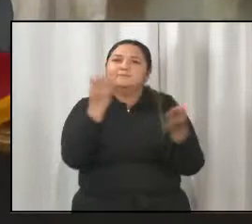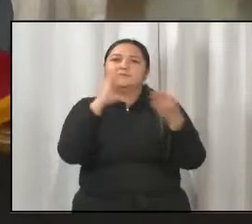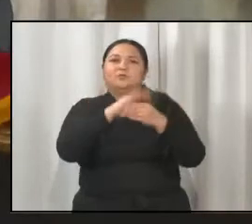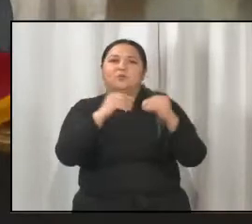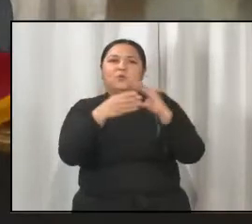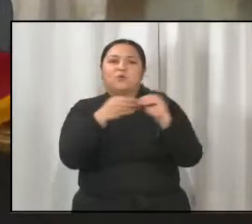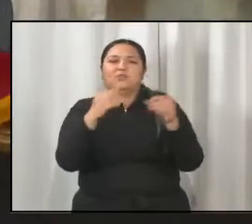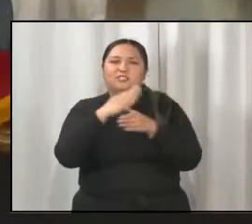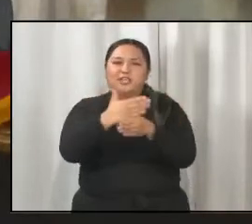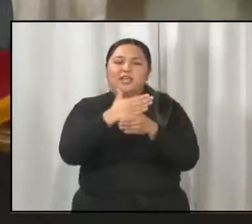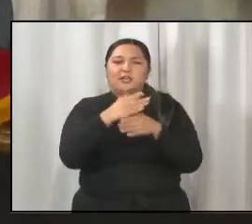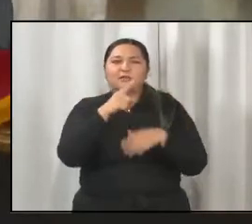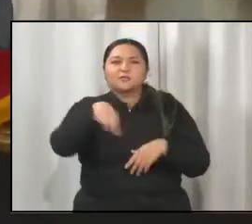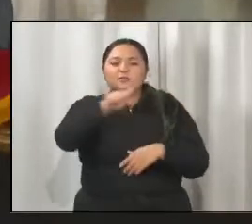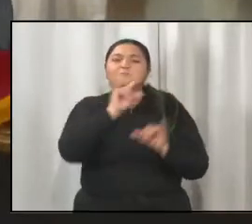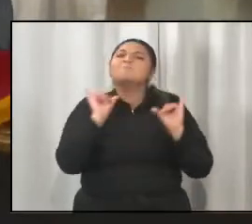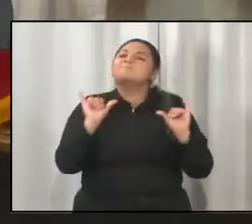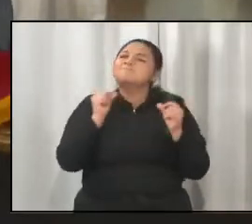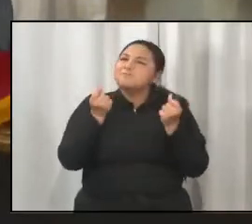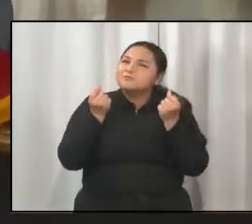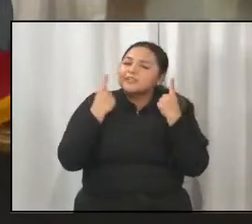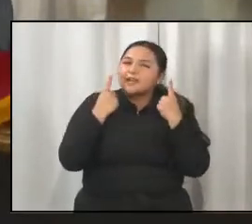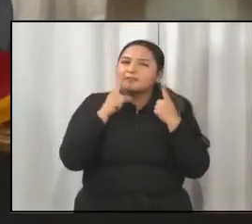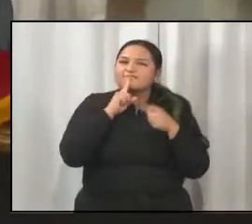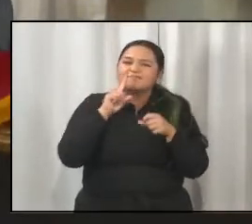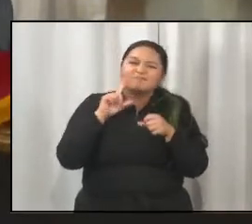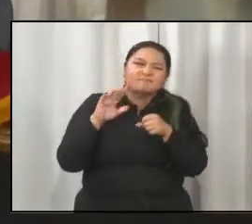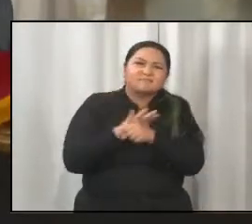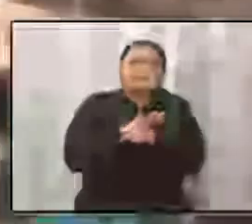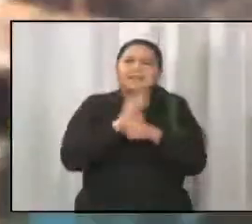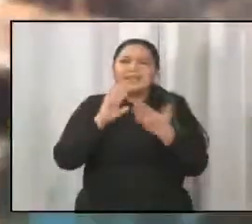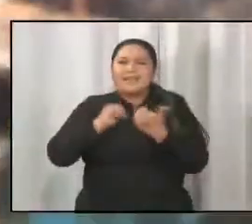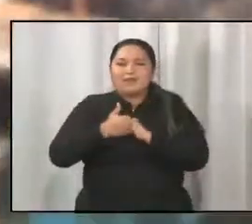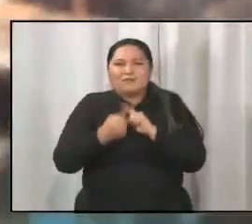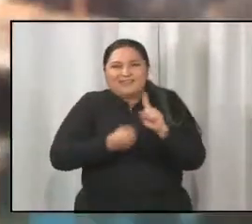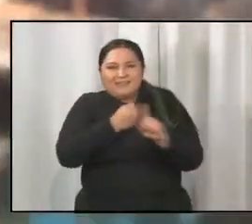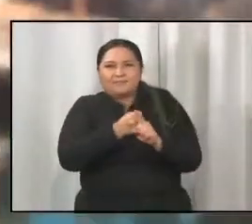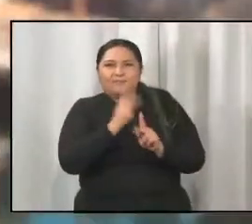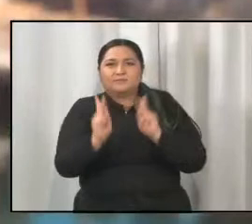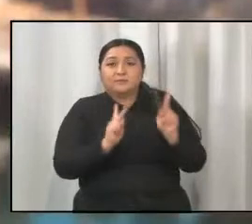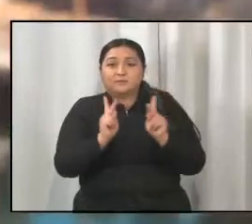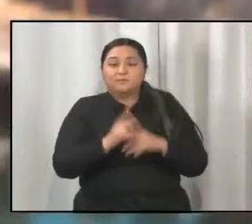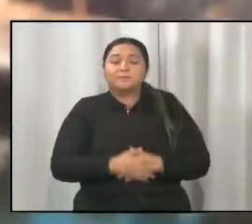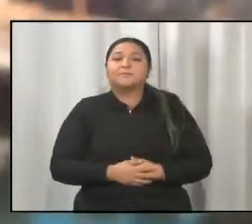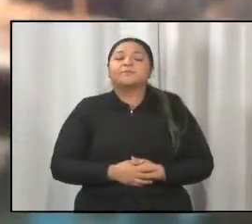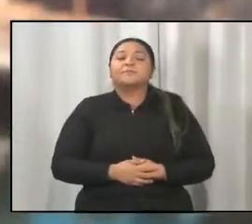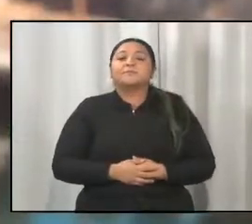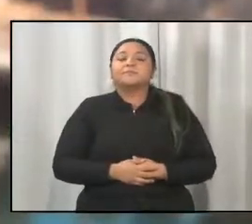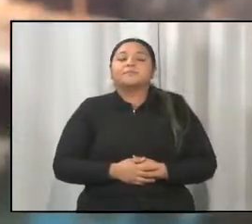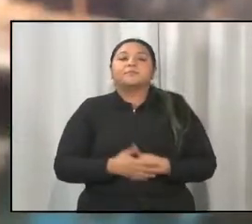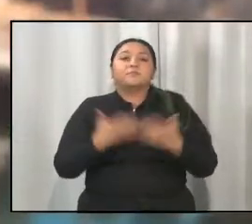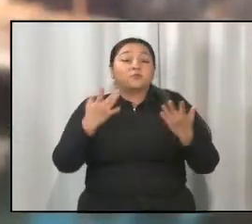and what this can mean for an individual person. So somebody that was